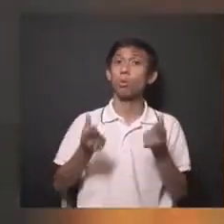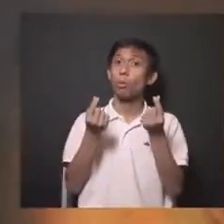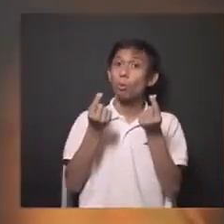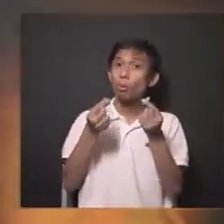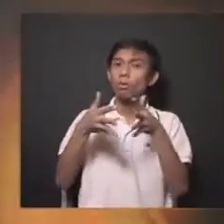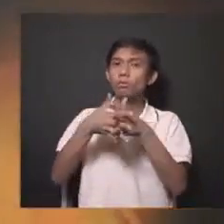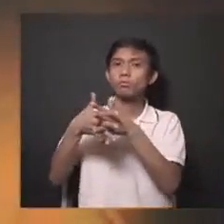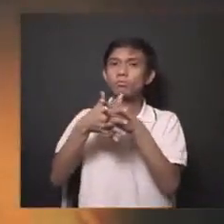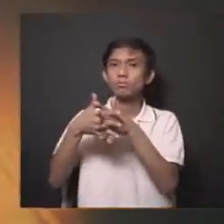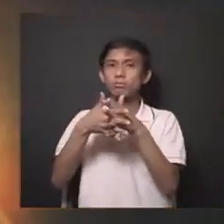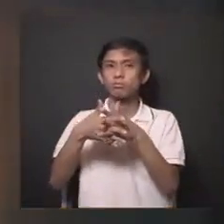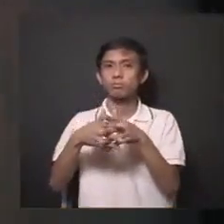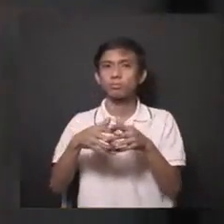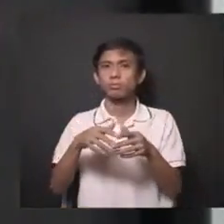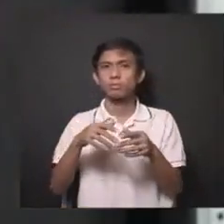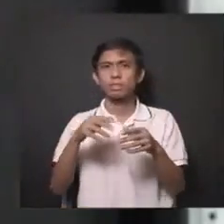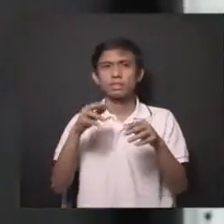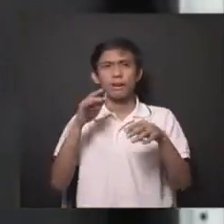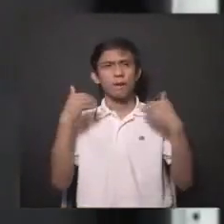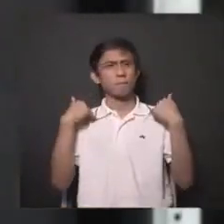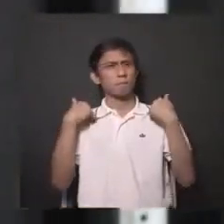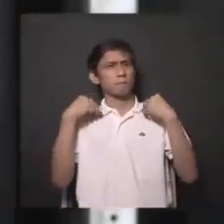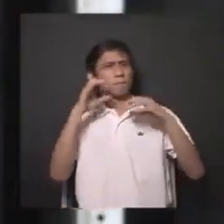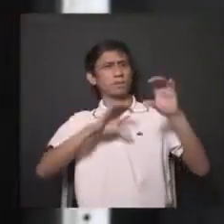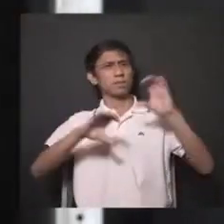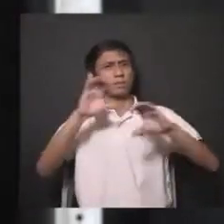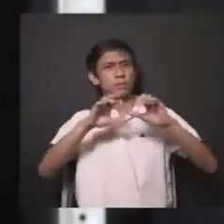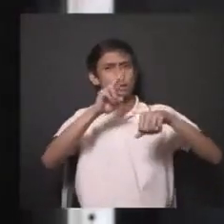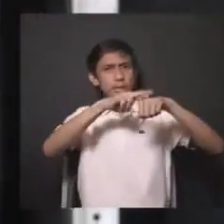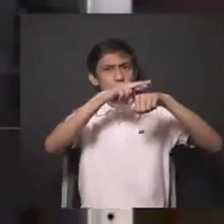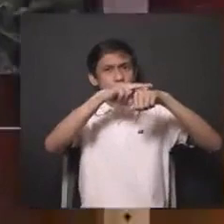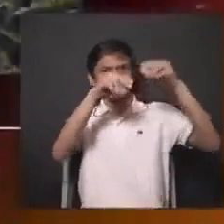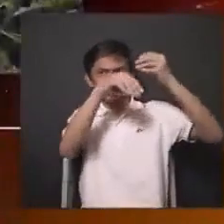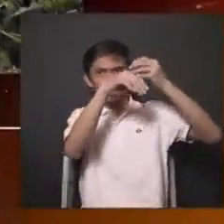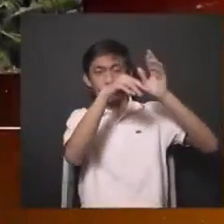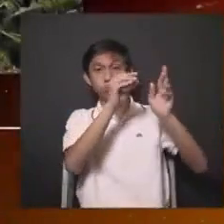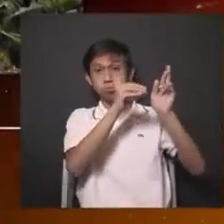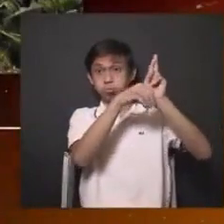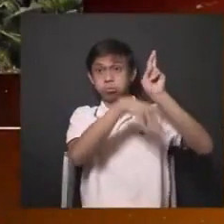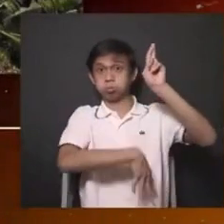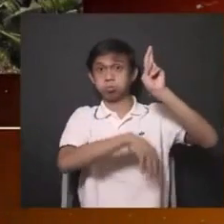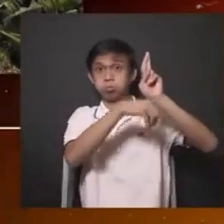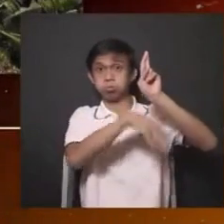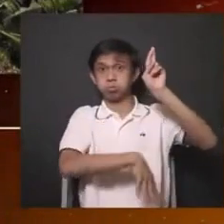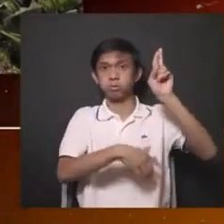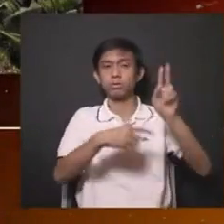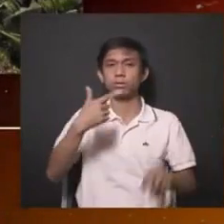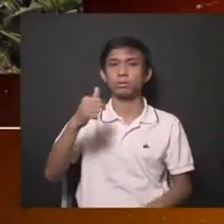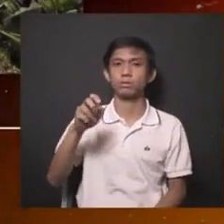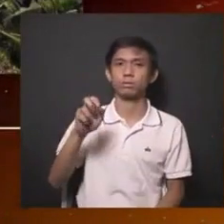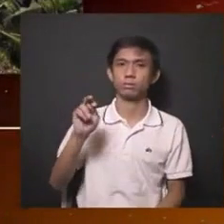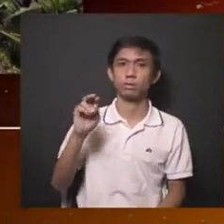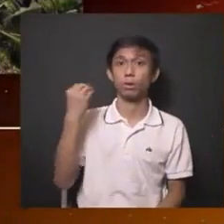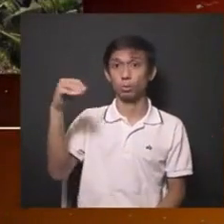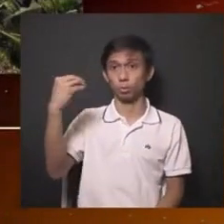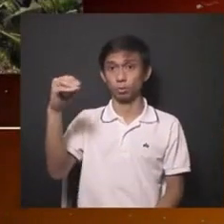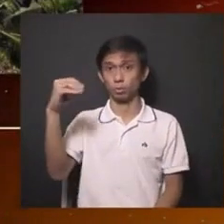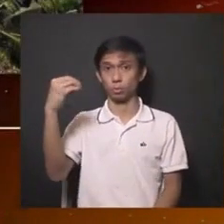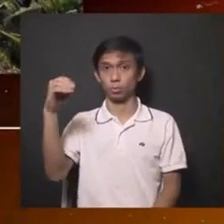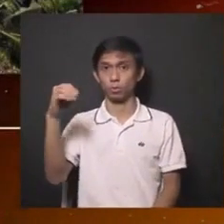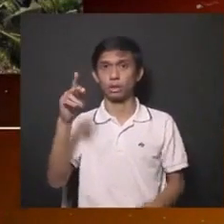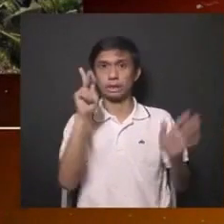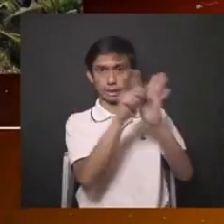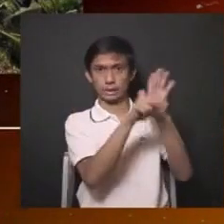chemical agent all over the fields of Vietnam. They called it Agent Orange. And it killed every